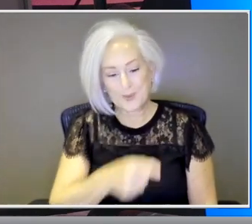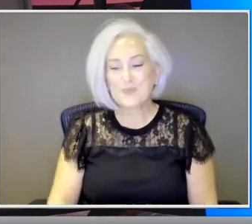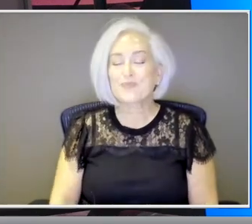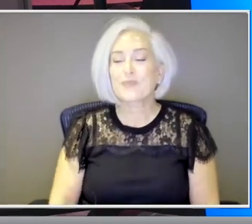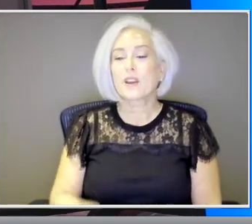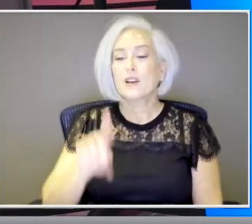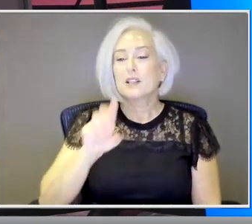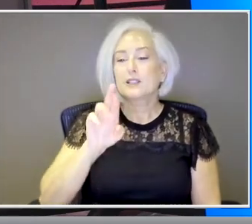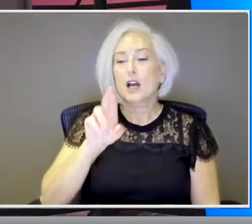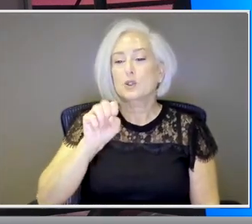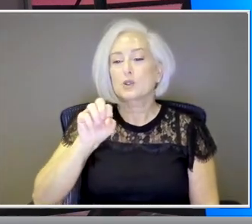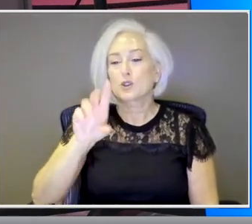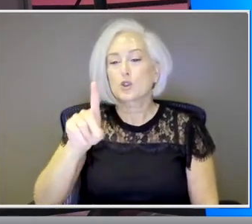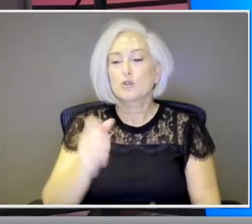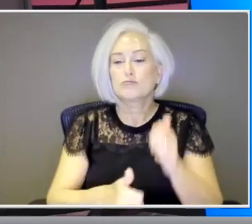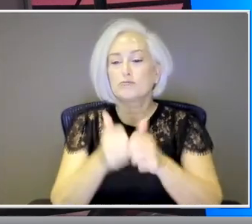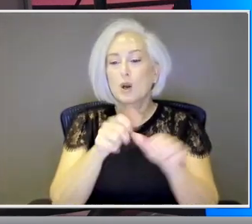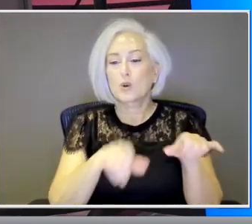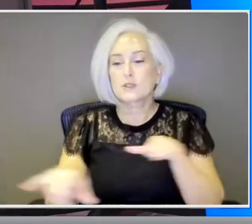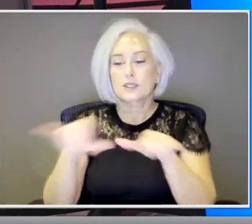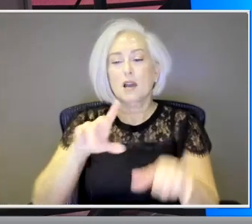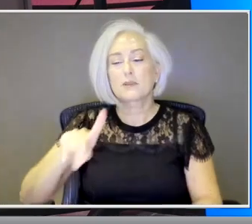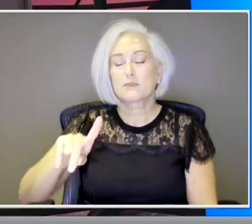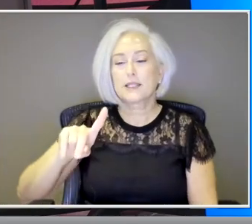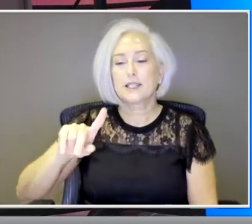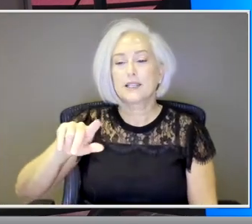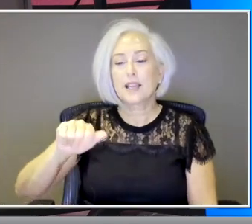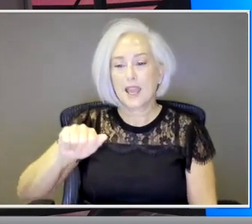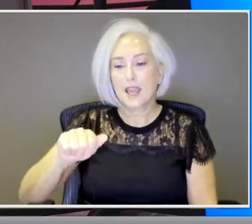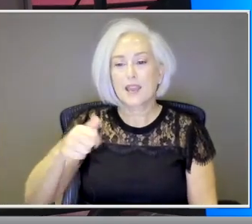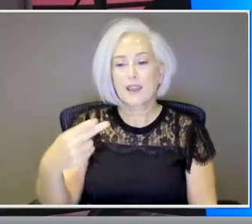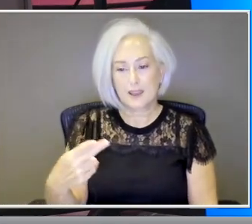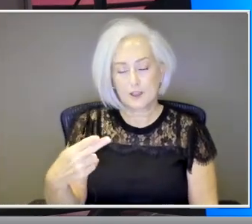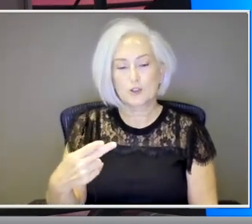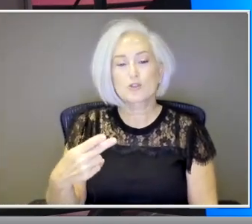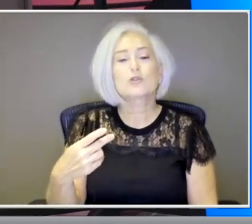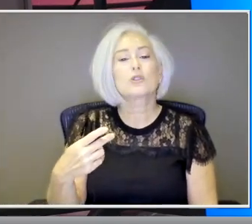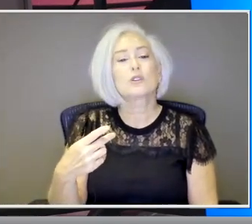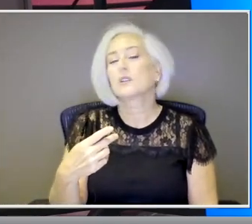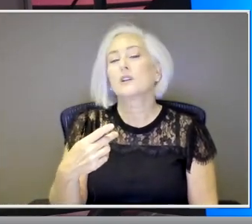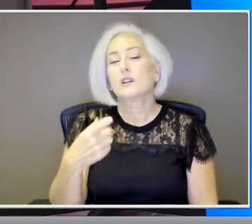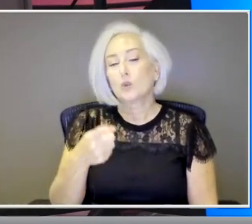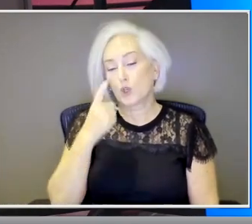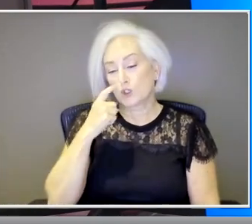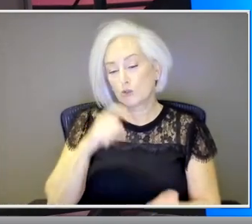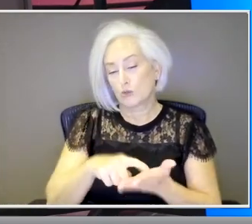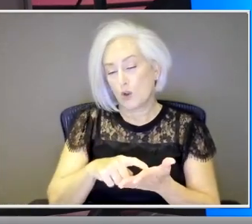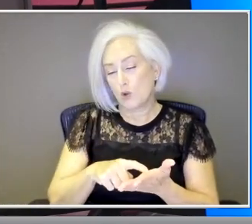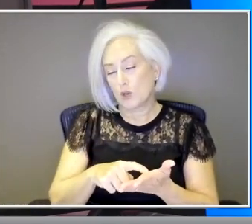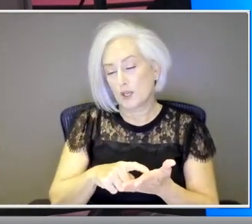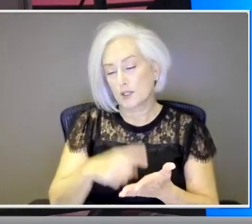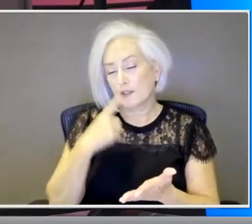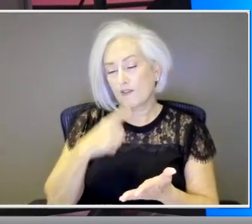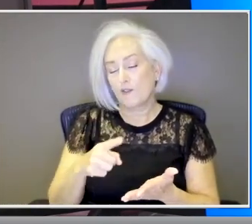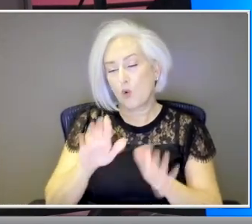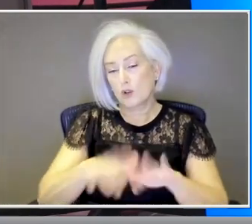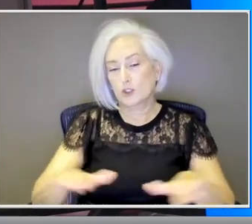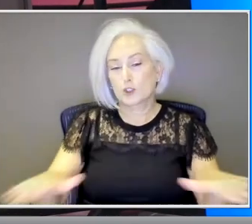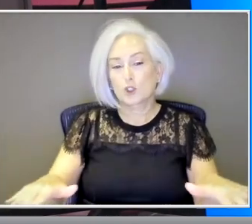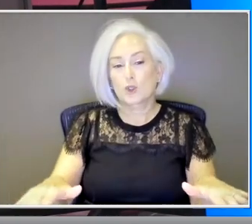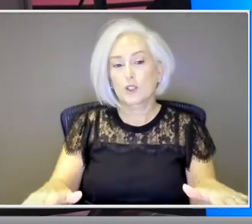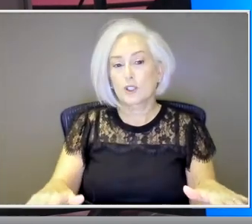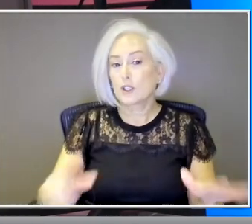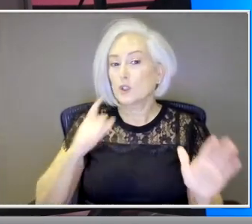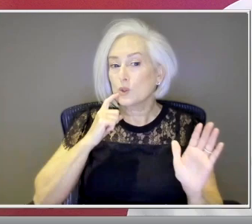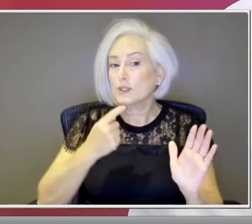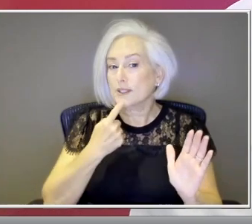of pediatric pH in children? Would you notice it immediately? You mentioned the face going blue. Are there other symptoms?